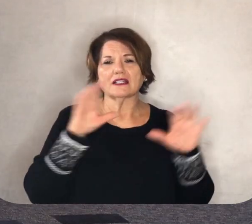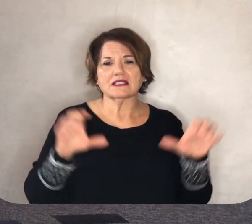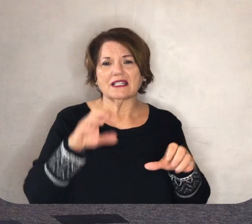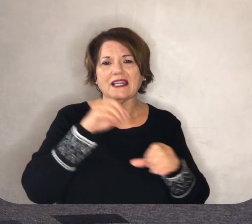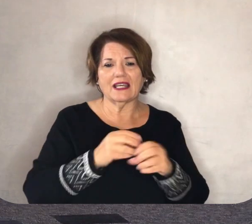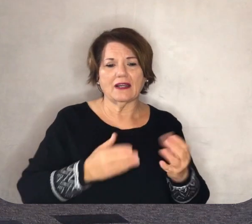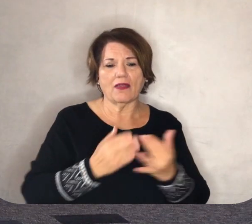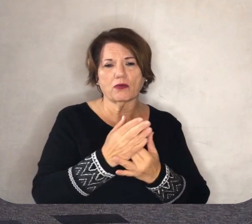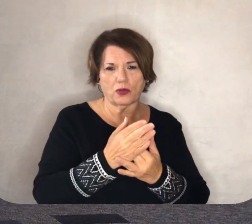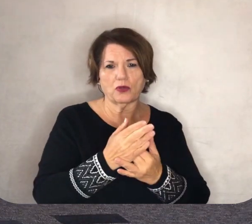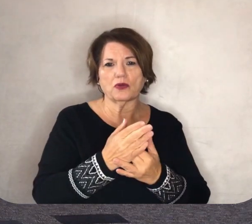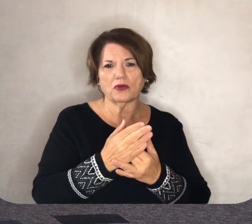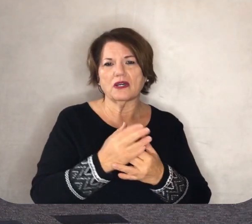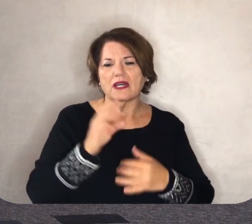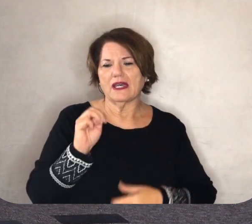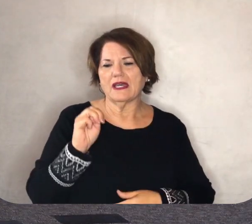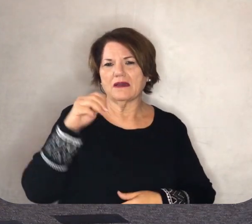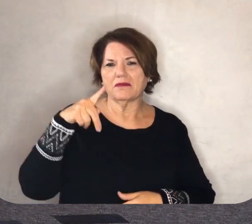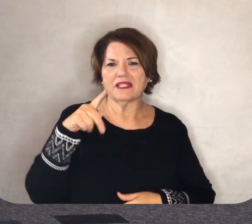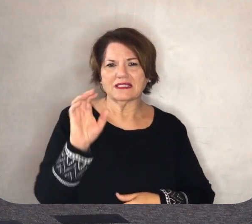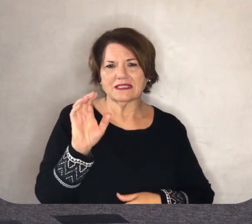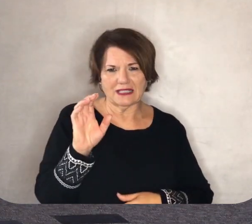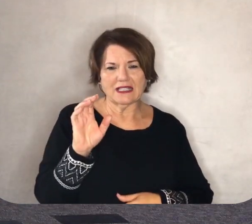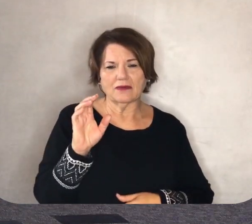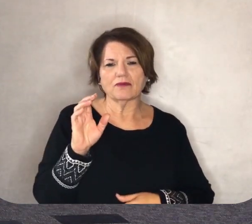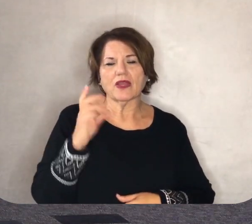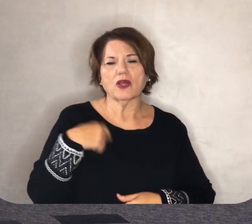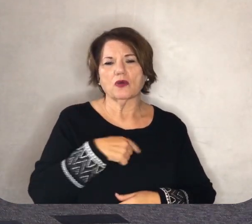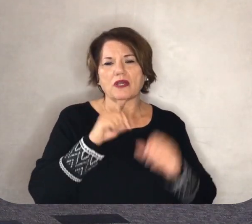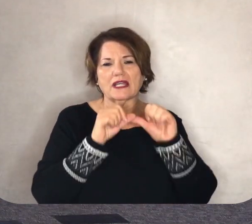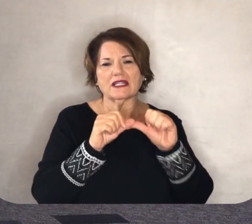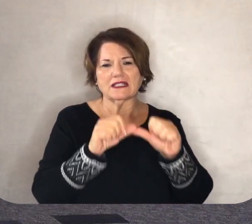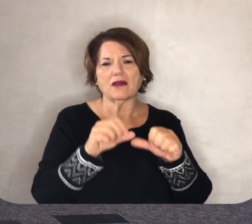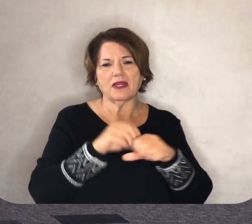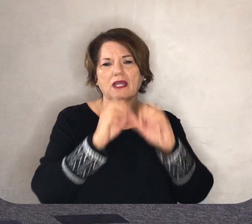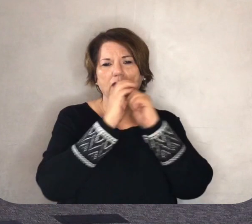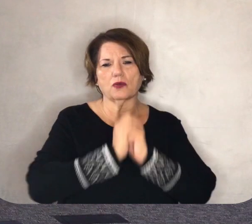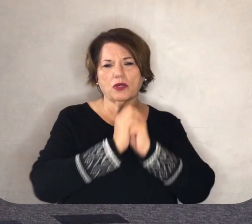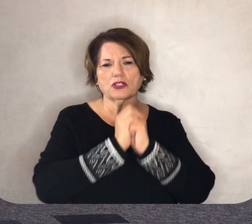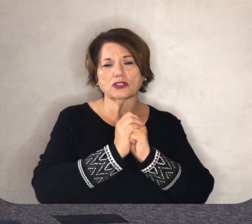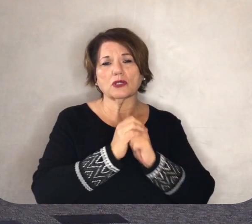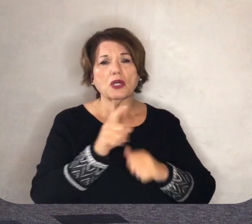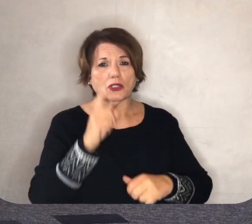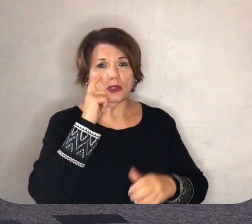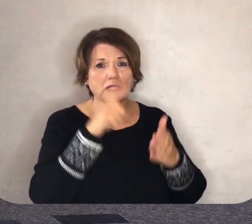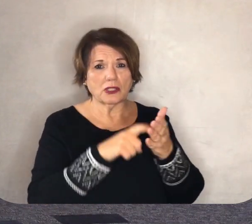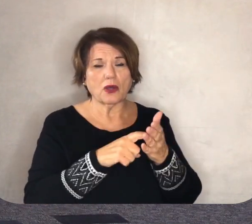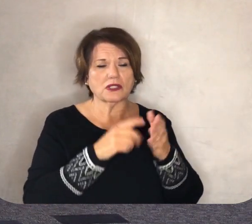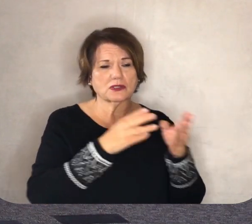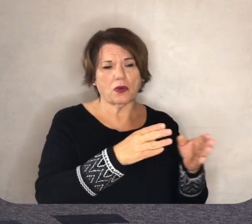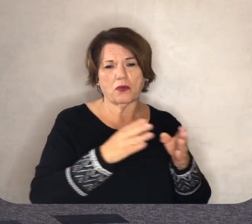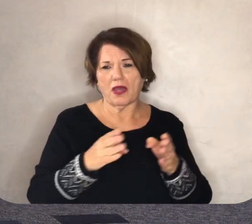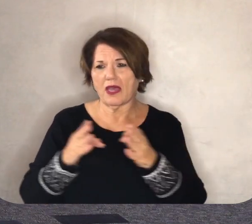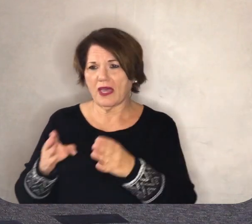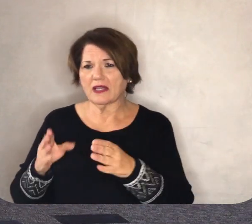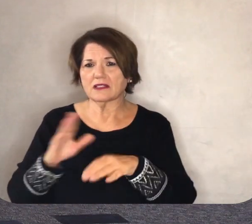through MPC. And so as we continue on in our worship, you'll see a couple of ways that up